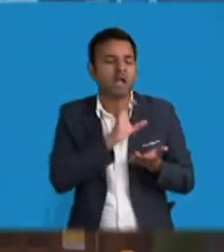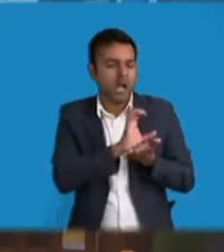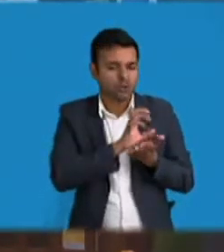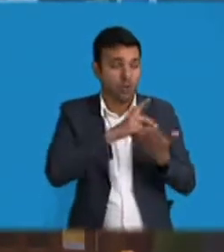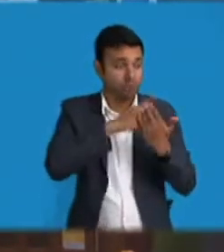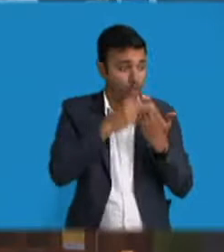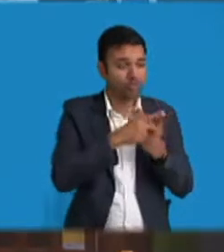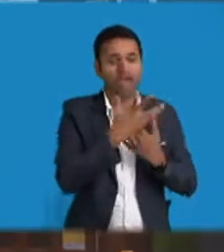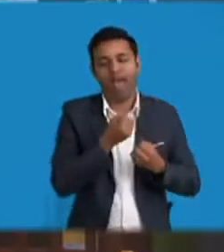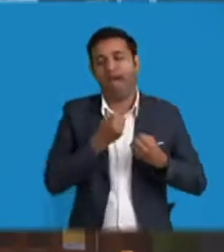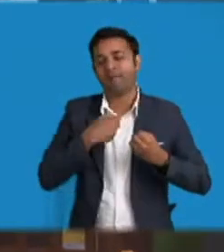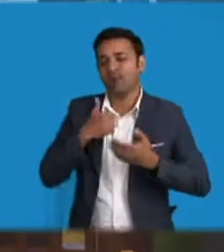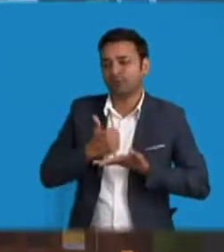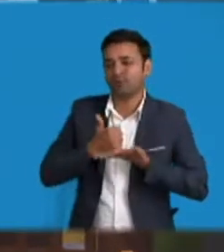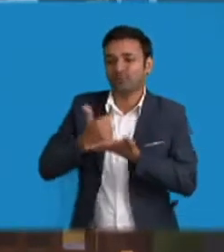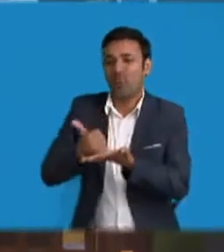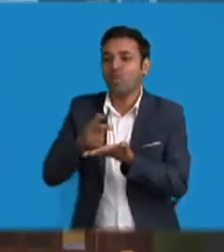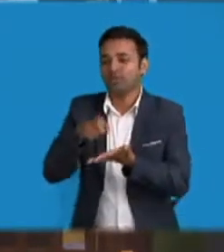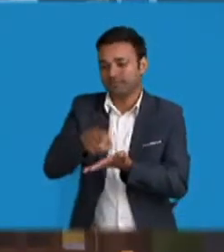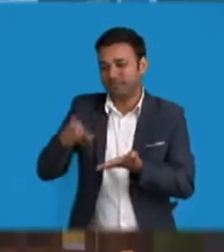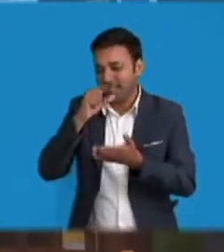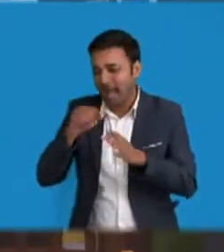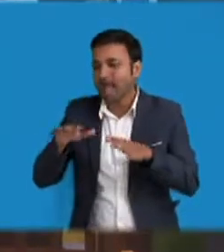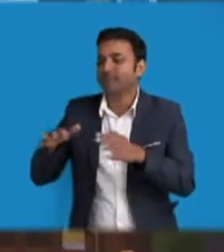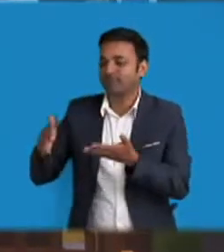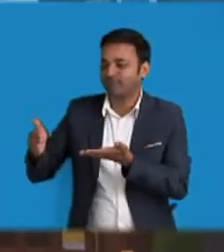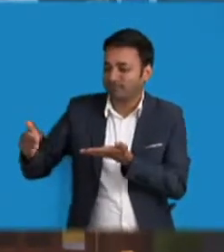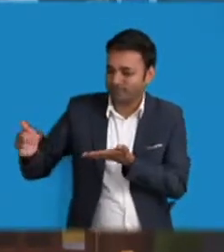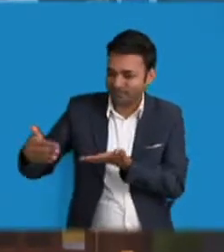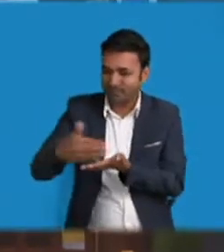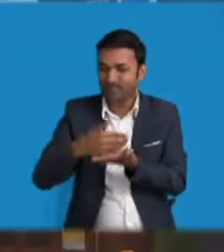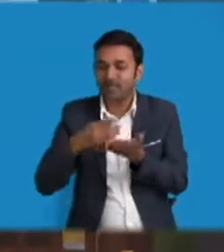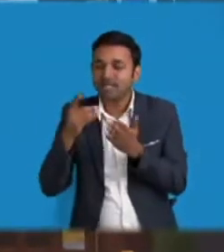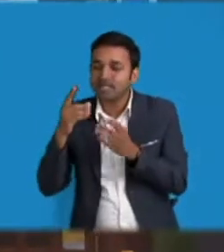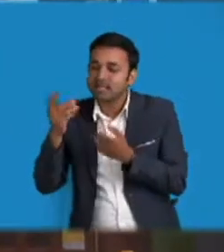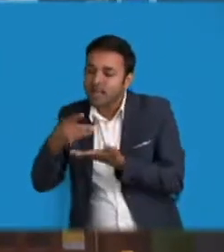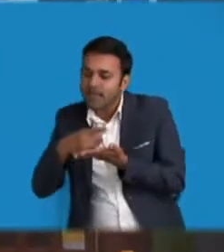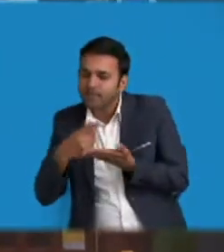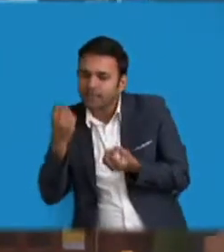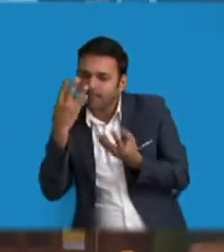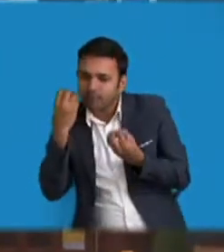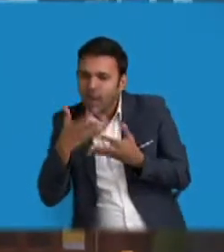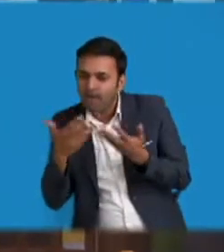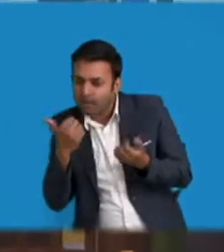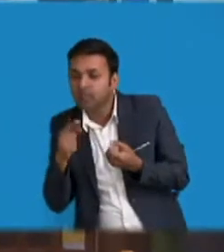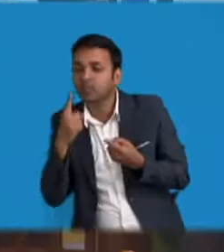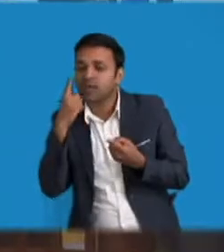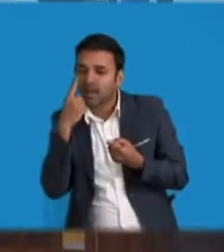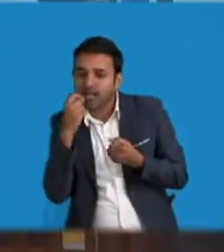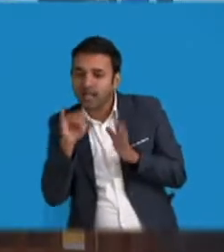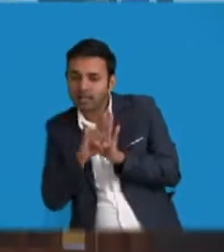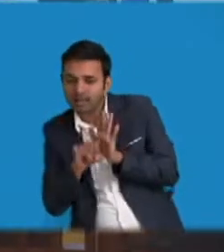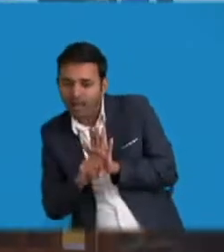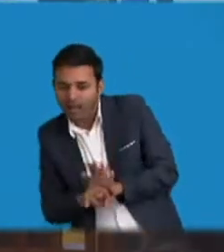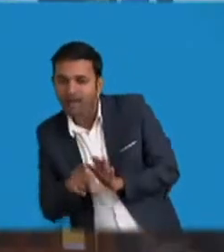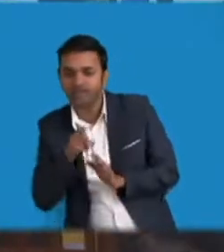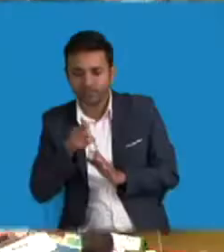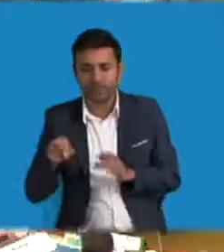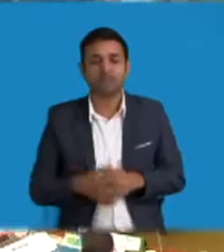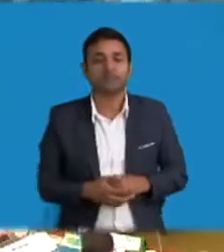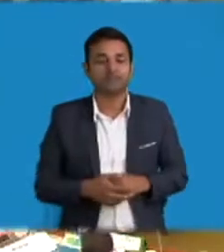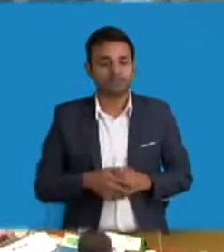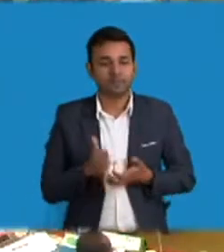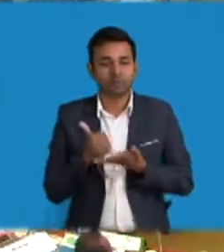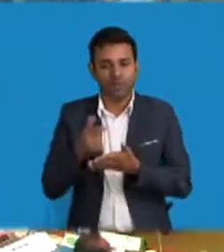collected and seen if they could need any support at the national level. Thank you. Honourable Nawal.